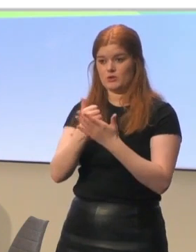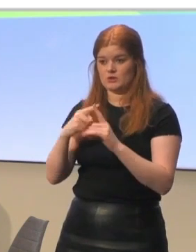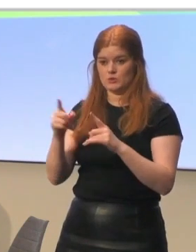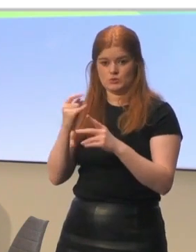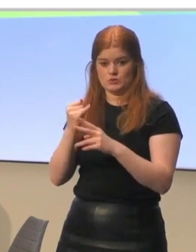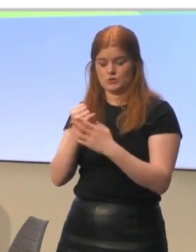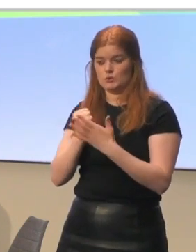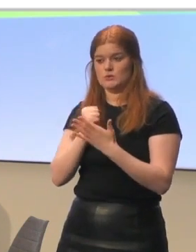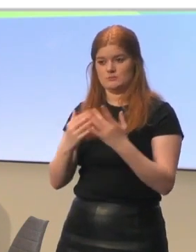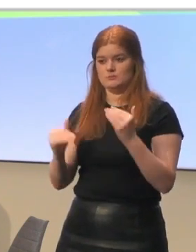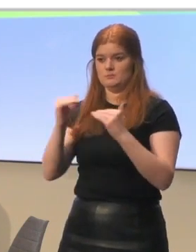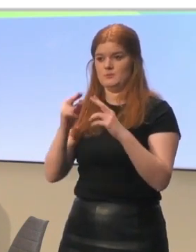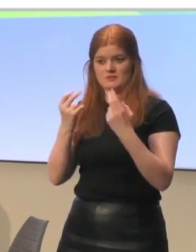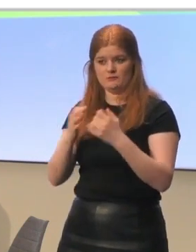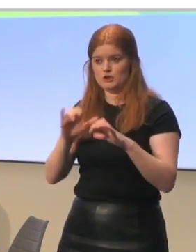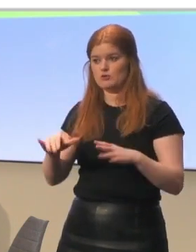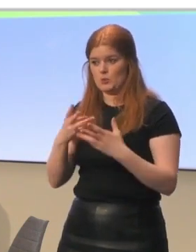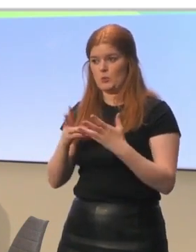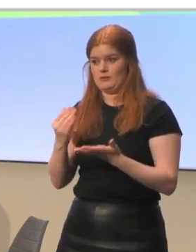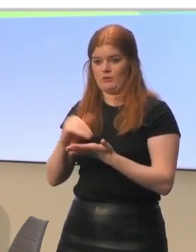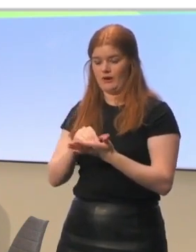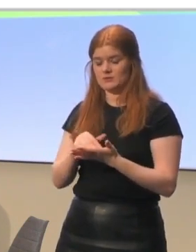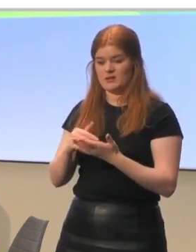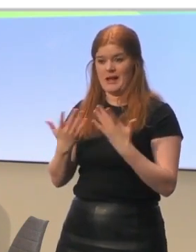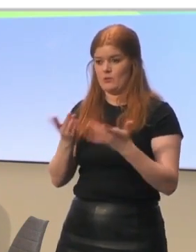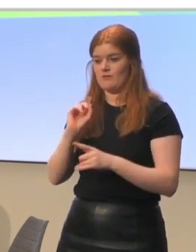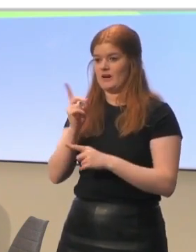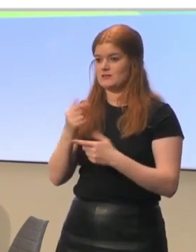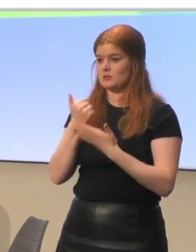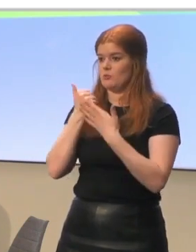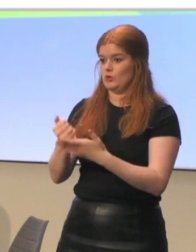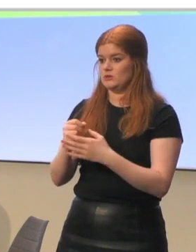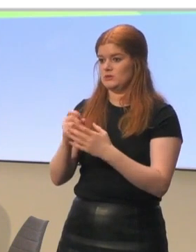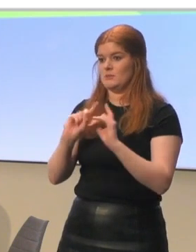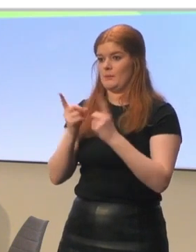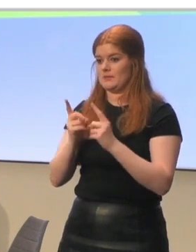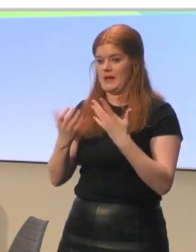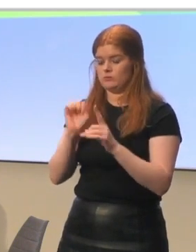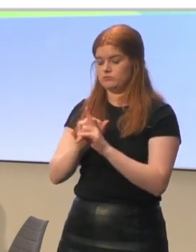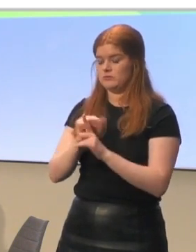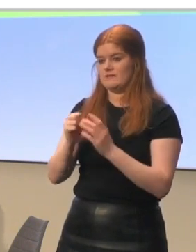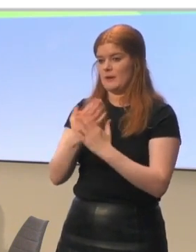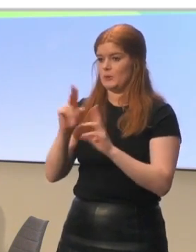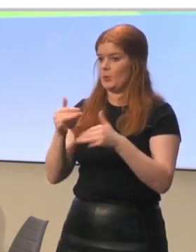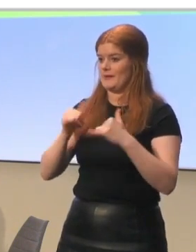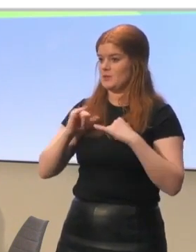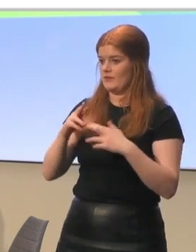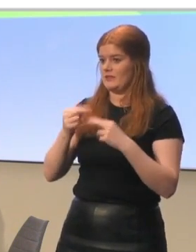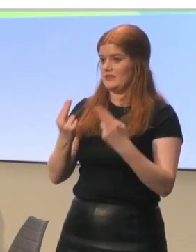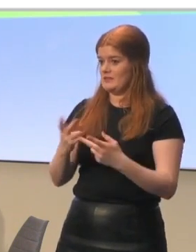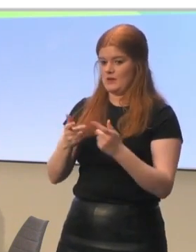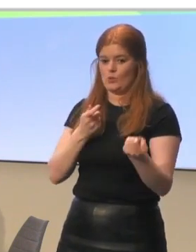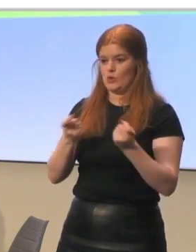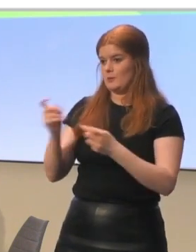need for children as they emerge by advising and supporting the department in developing new capacity where required and in